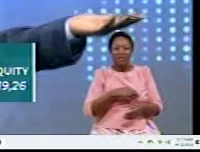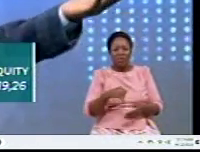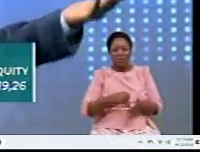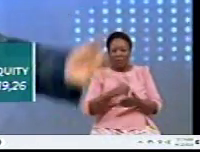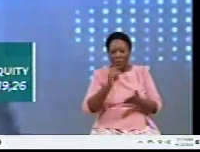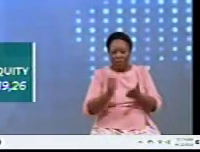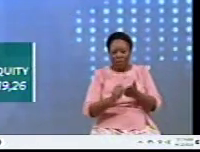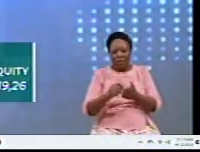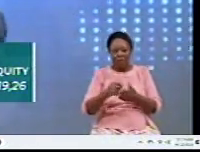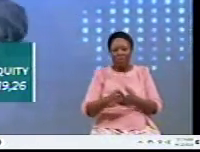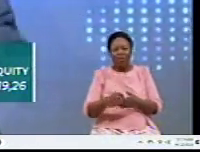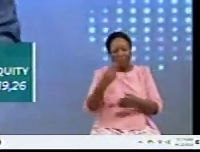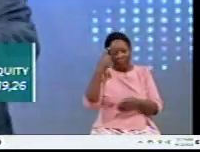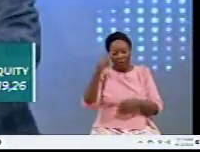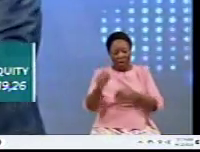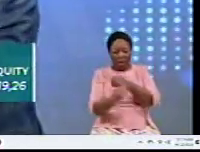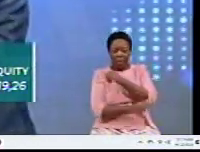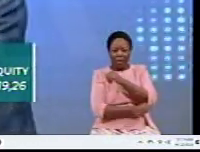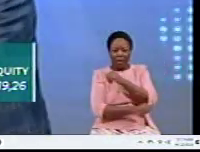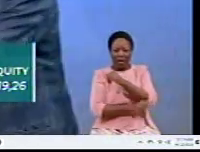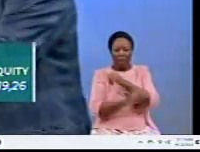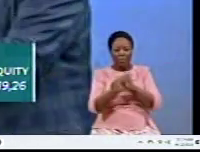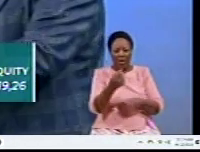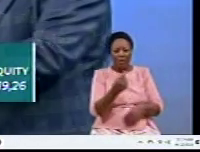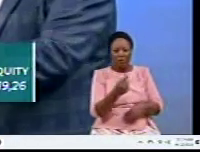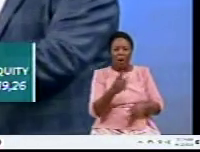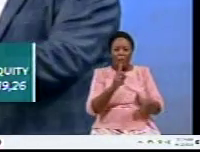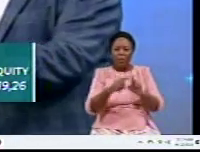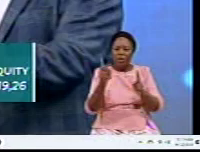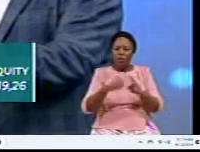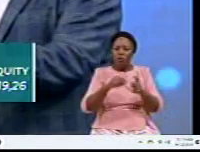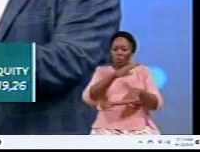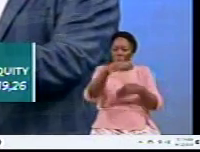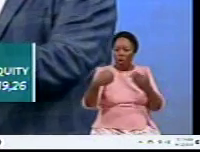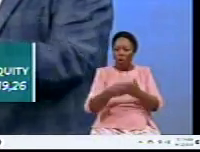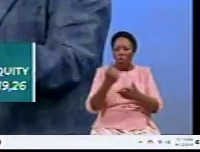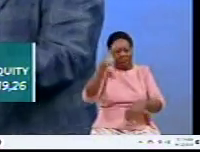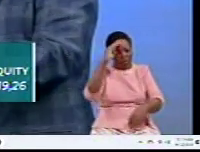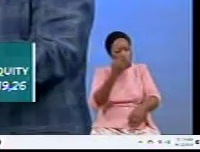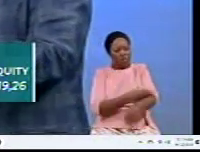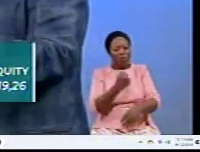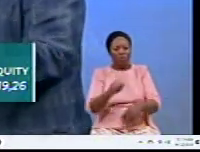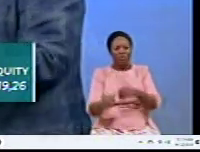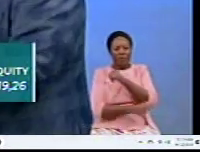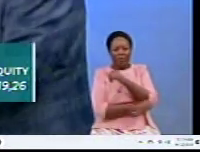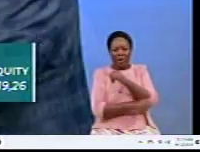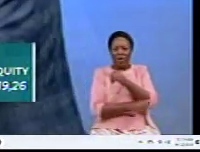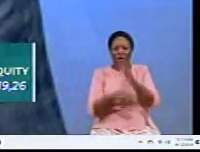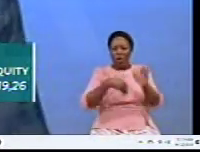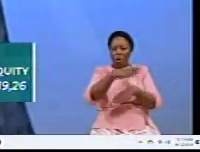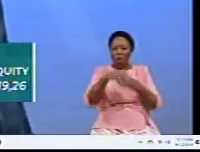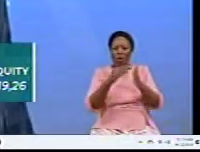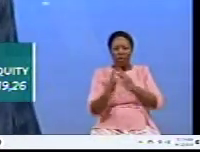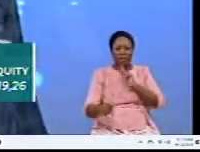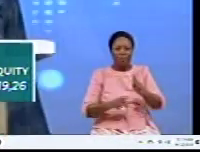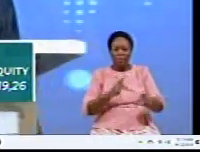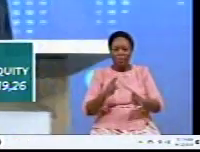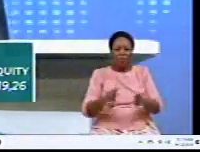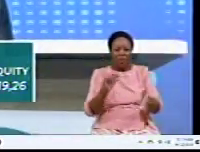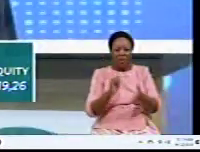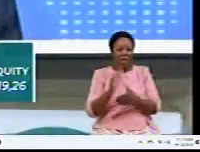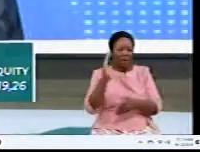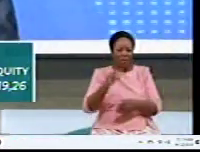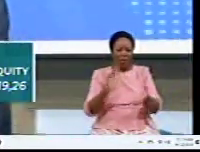for Abraham alone, but to all the sons of Abraham, all the people that will